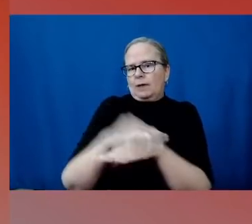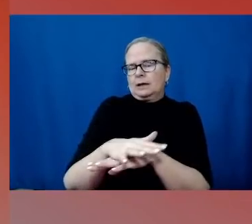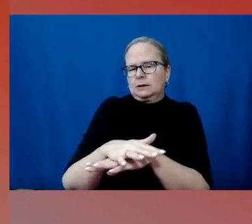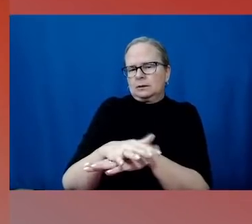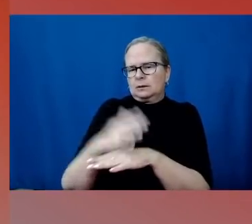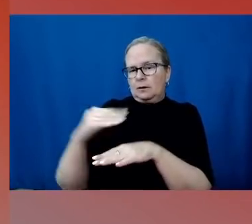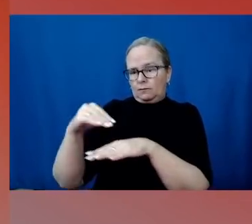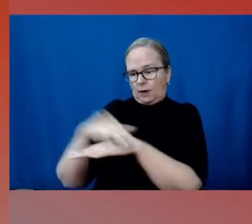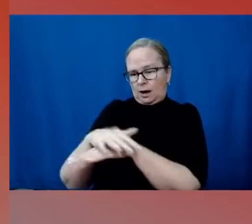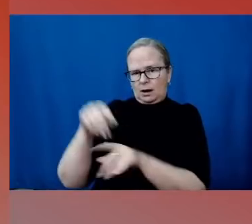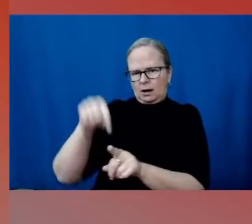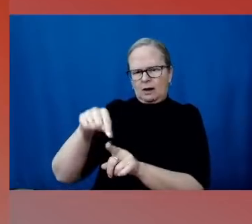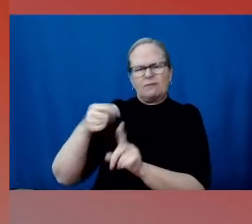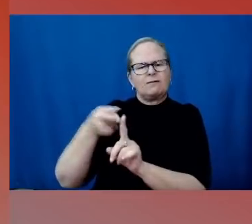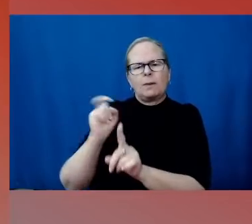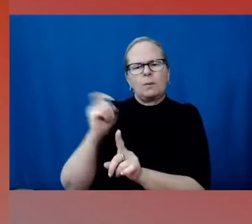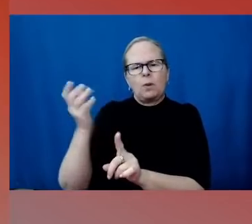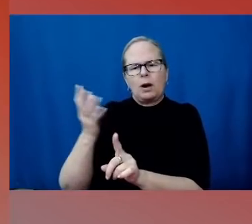directly